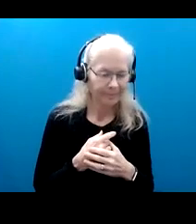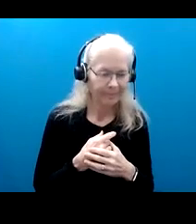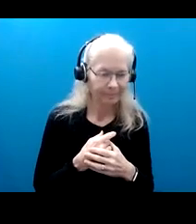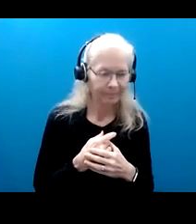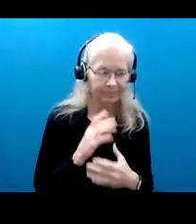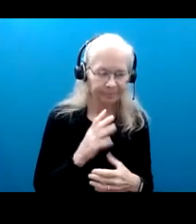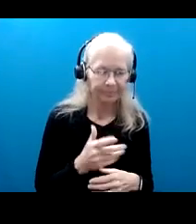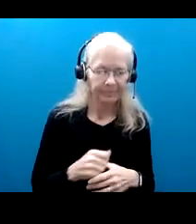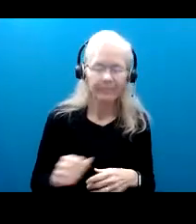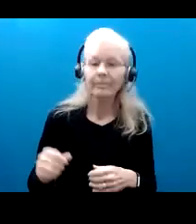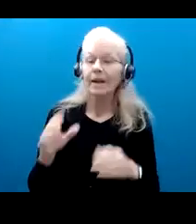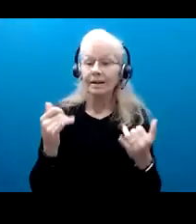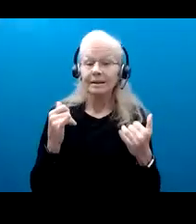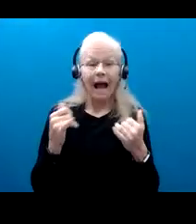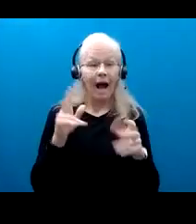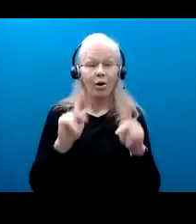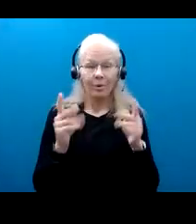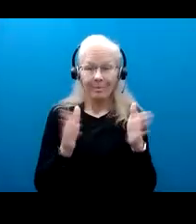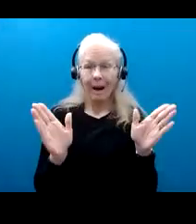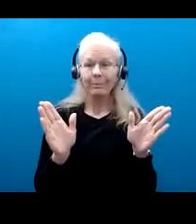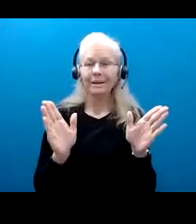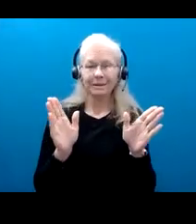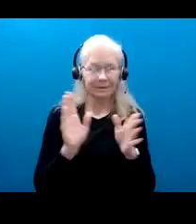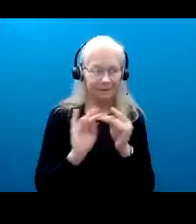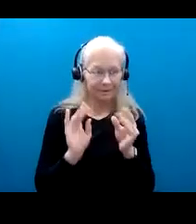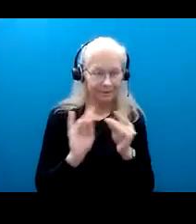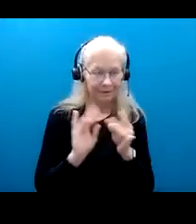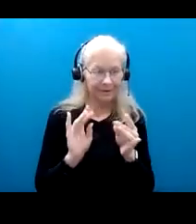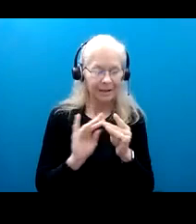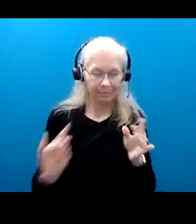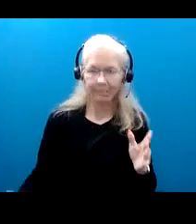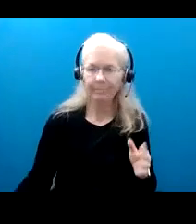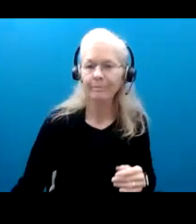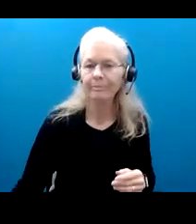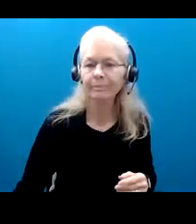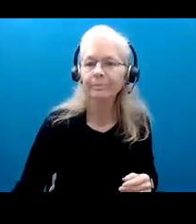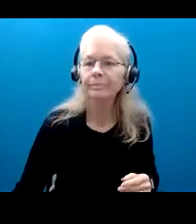move to our public comment period. So, how to